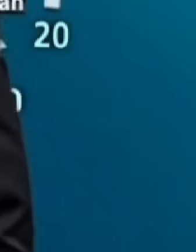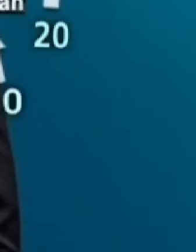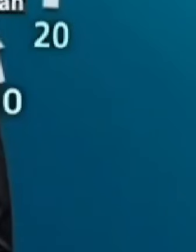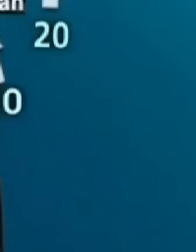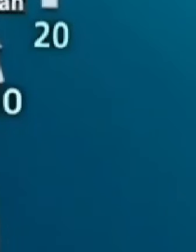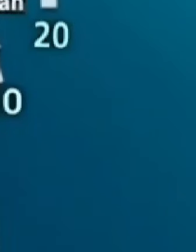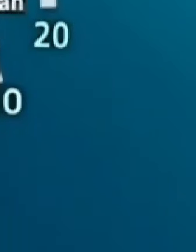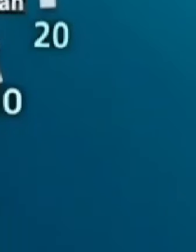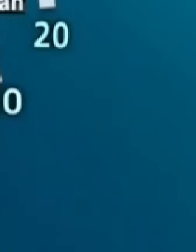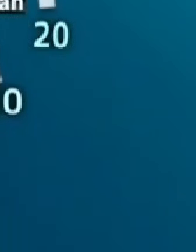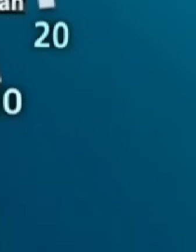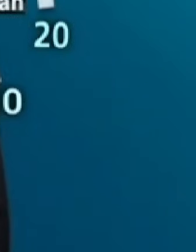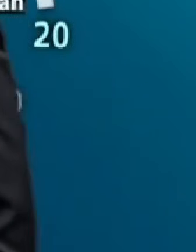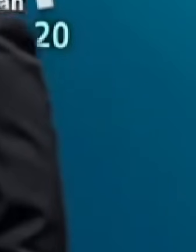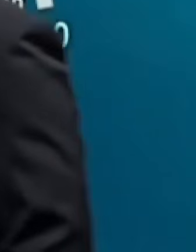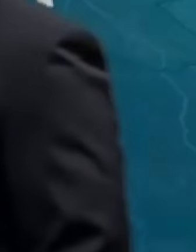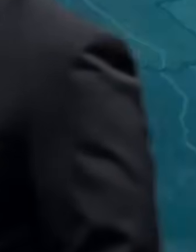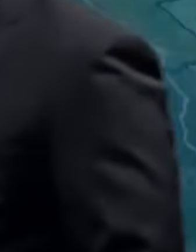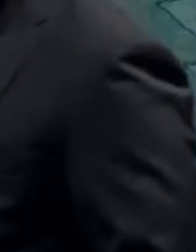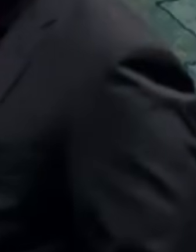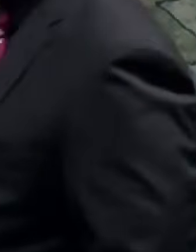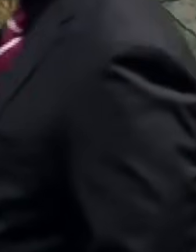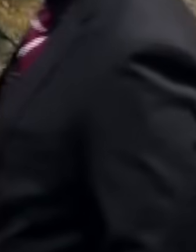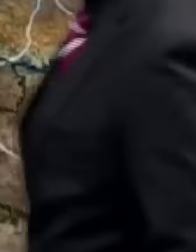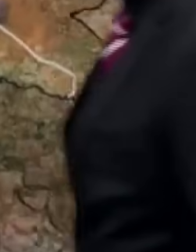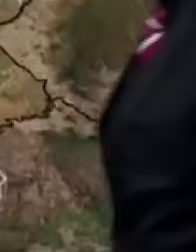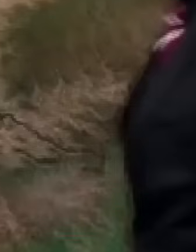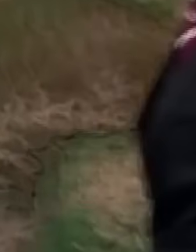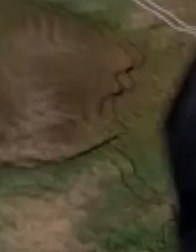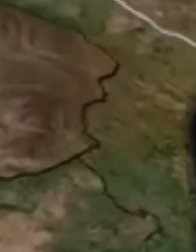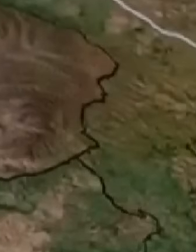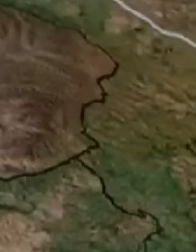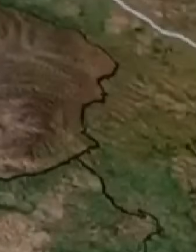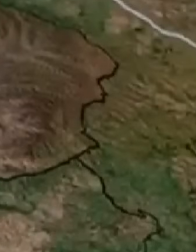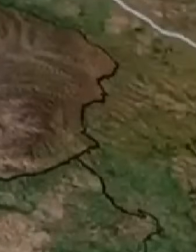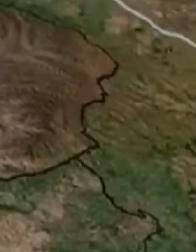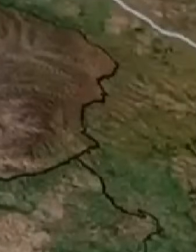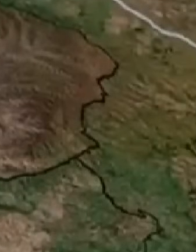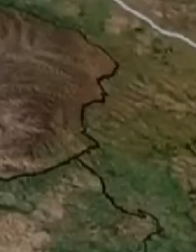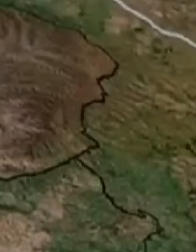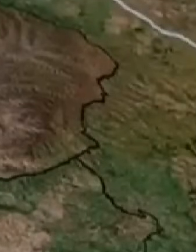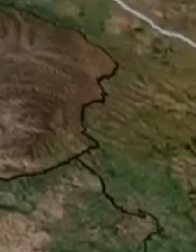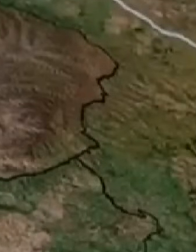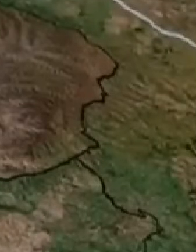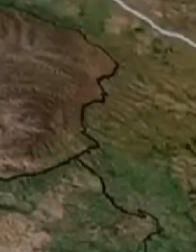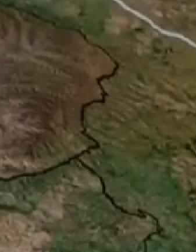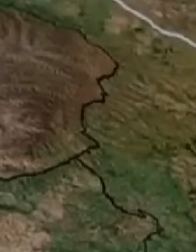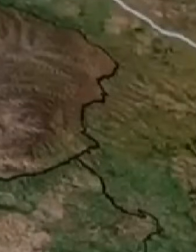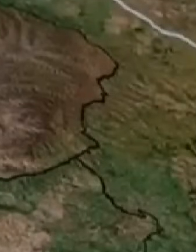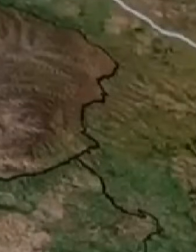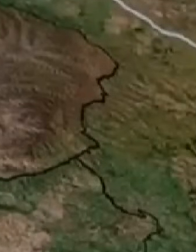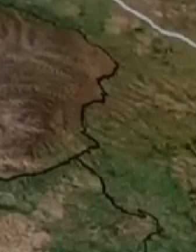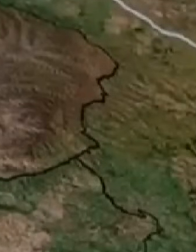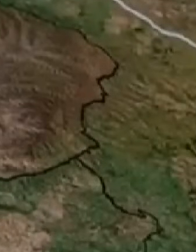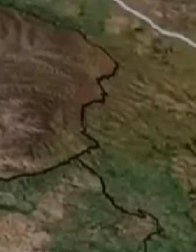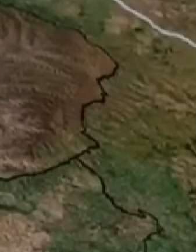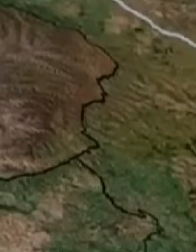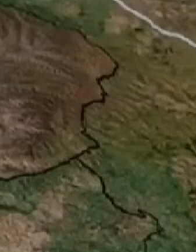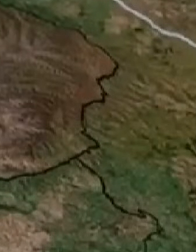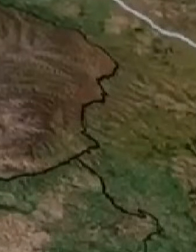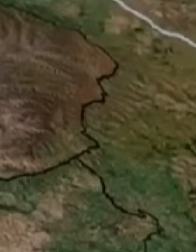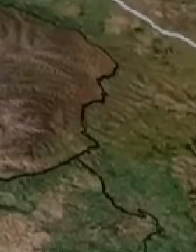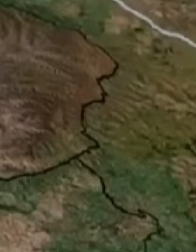o se kilometers long over o ka hla e share se shebile hona le krateng te matlo ke dia la haji sa moto ha re shebile ho bla freestyle o hlakile hore ka mafatsane a jeleng